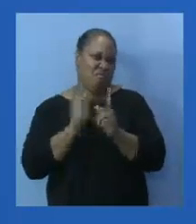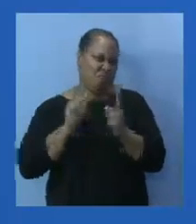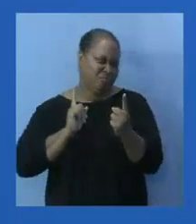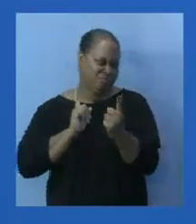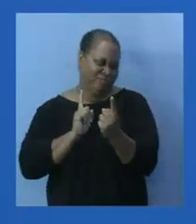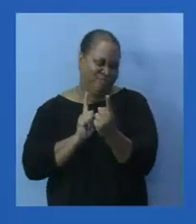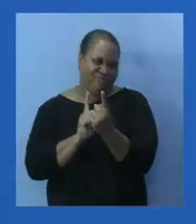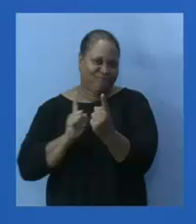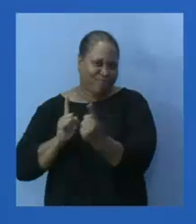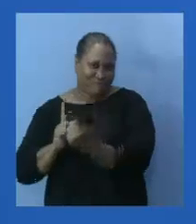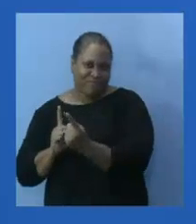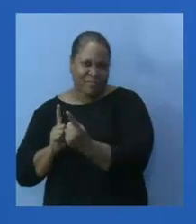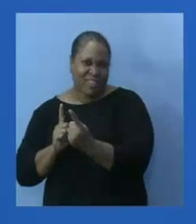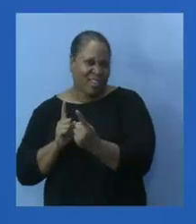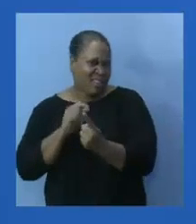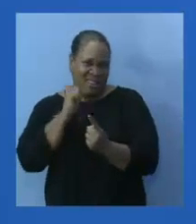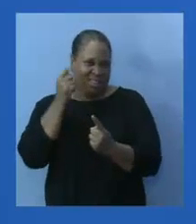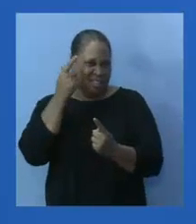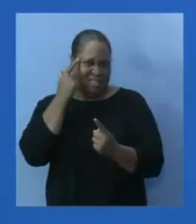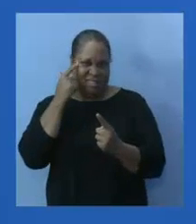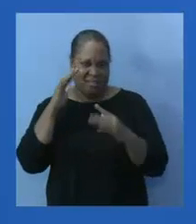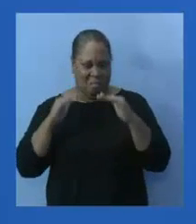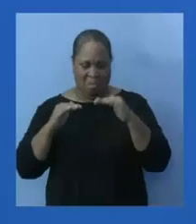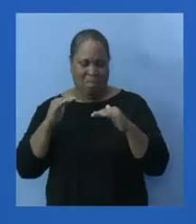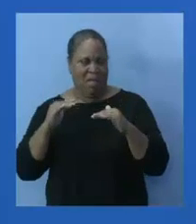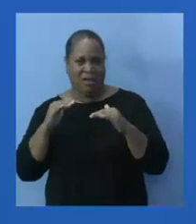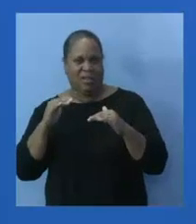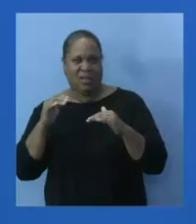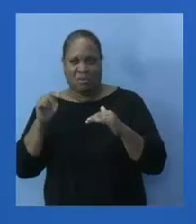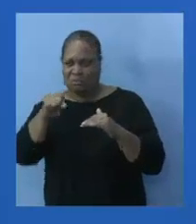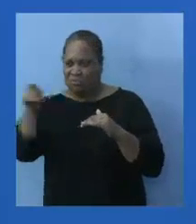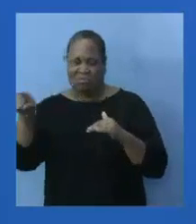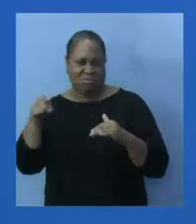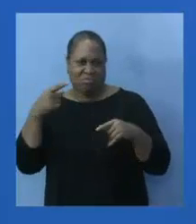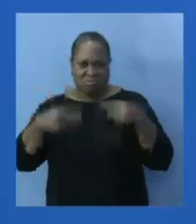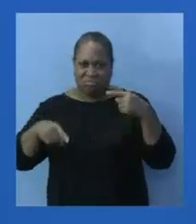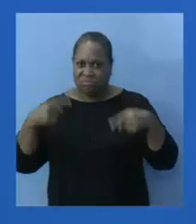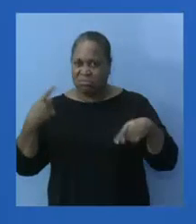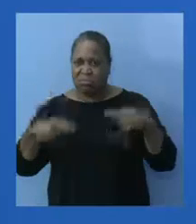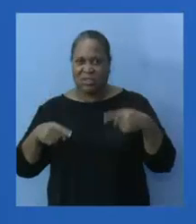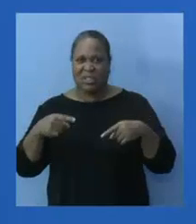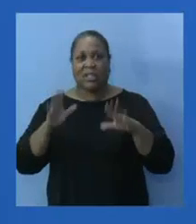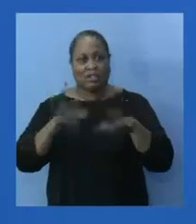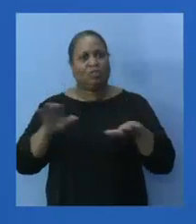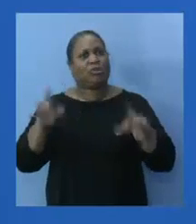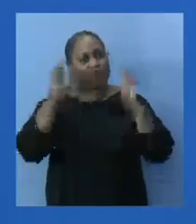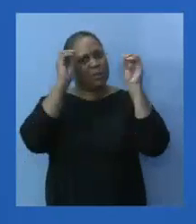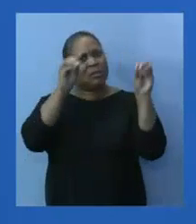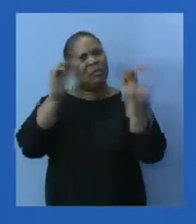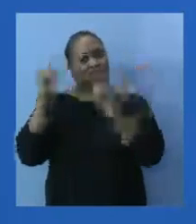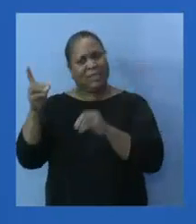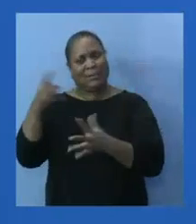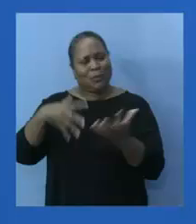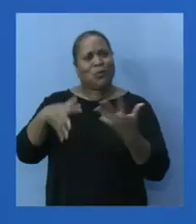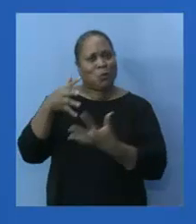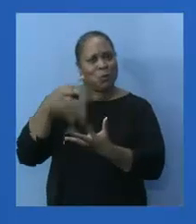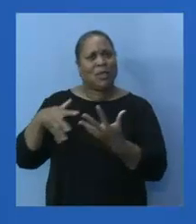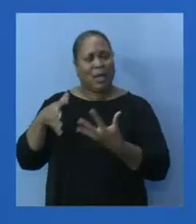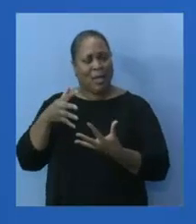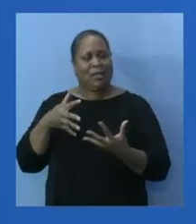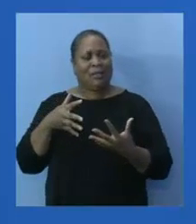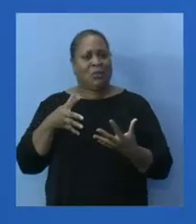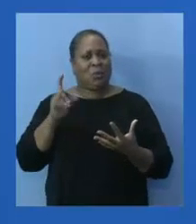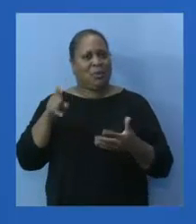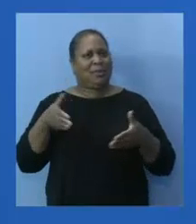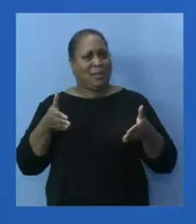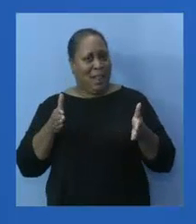have to strike a balance. I don't think anybody in this room would disagree with me that children need to be educated. They need to be socialized. We need to